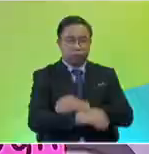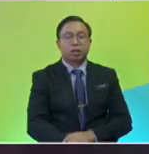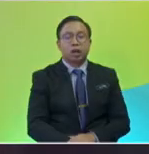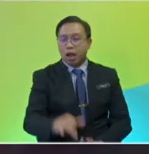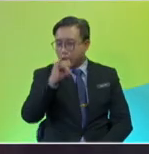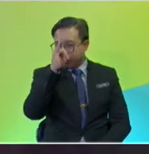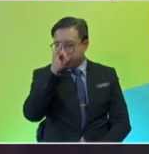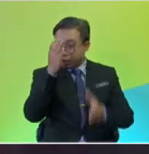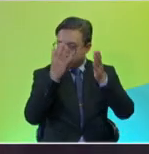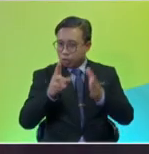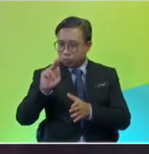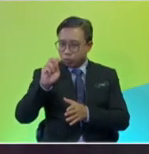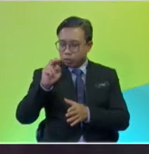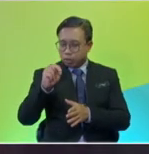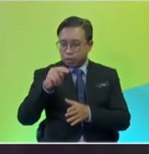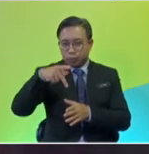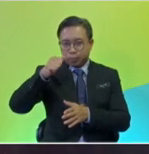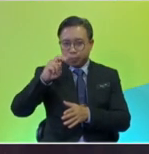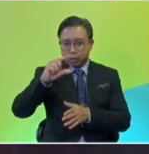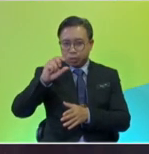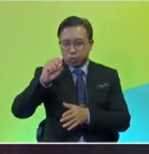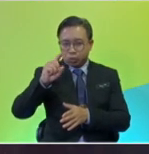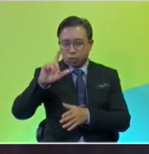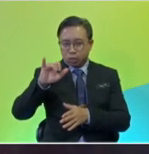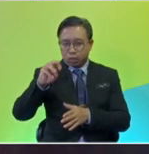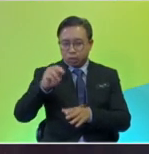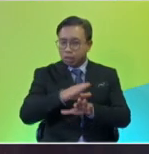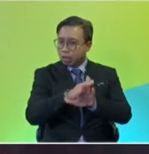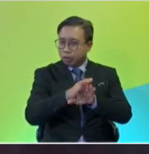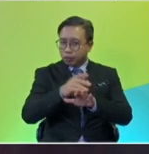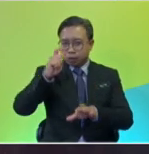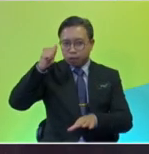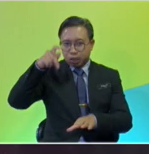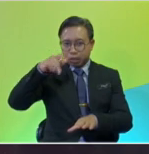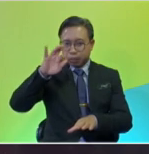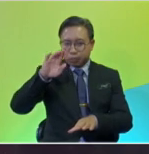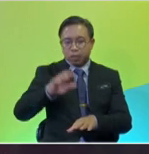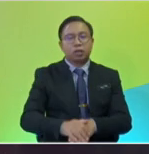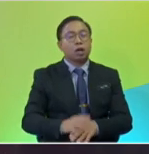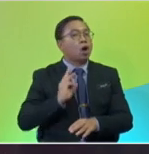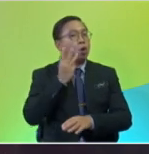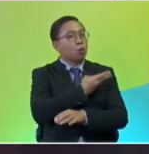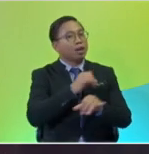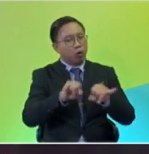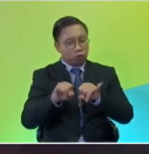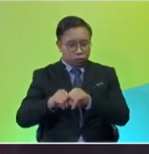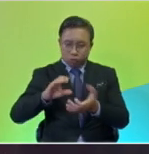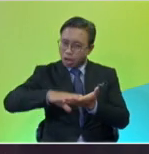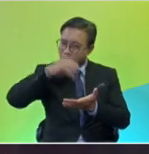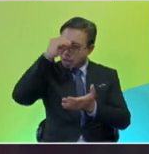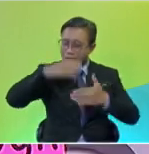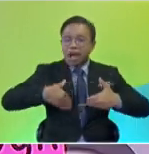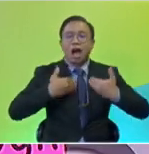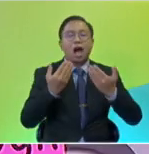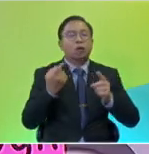rhinos, orangutans, pangolins, turtles, tapir, elephants, right? And we also have learned on how to